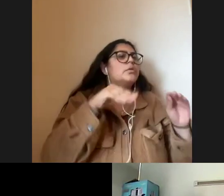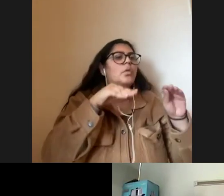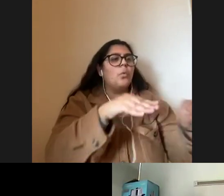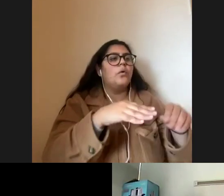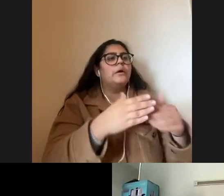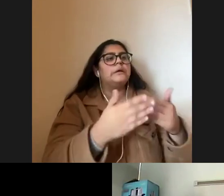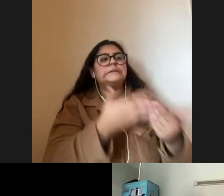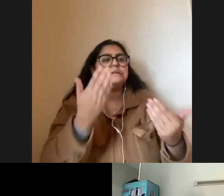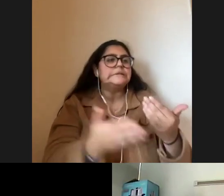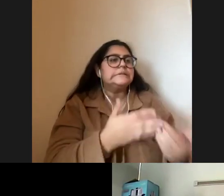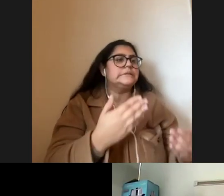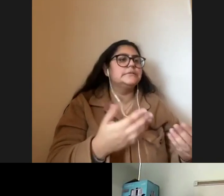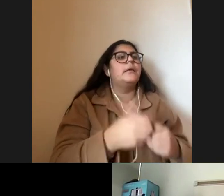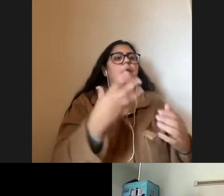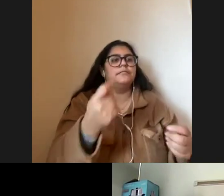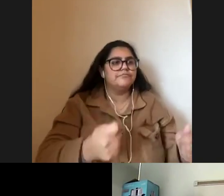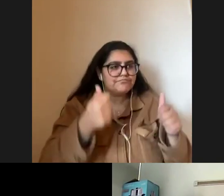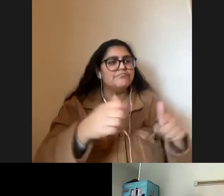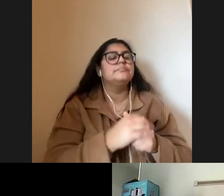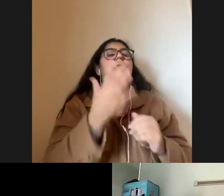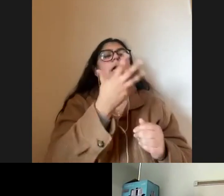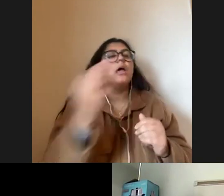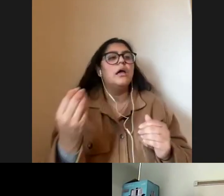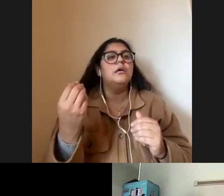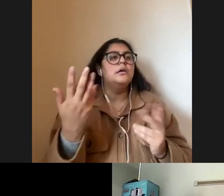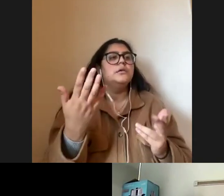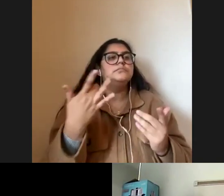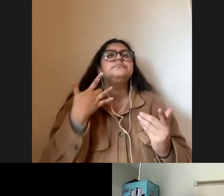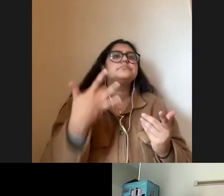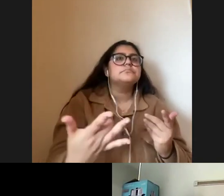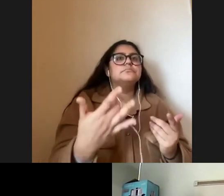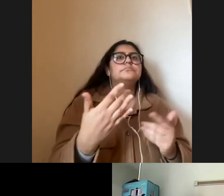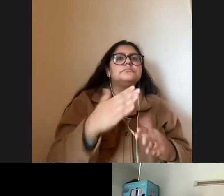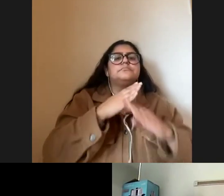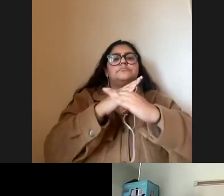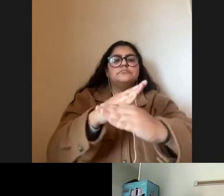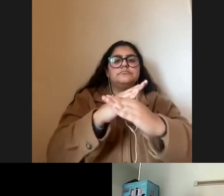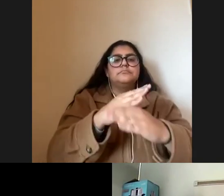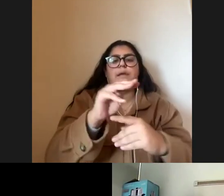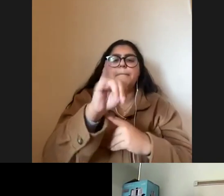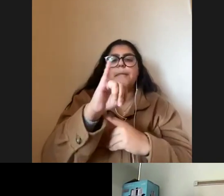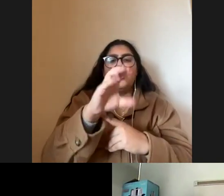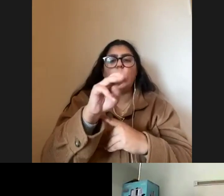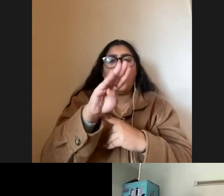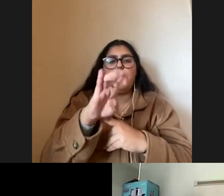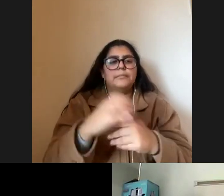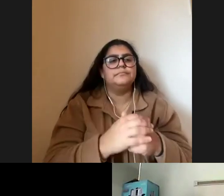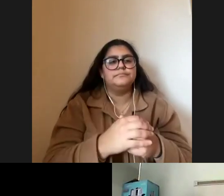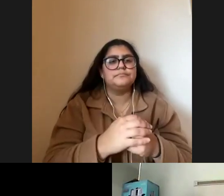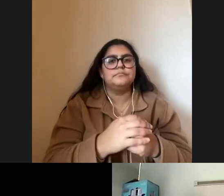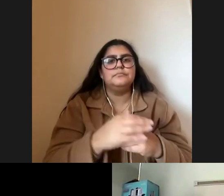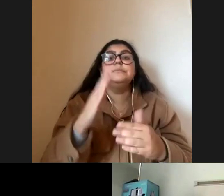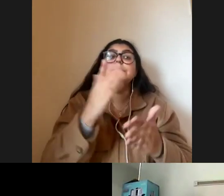and more efficiently. And yeah, it's usually kind of just a antimicrobial defense. But sometimes like things like